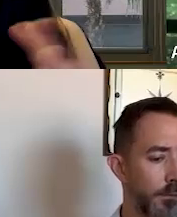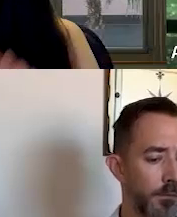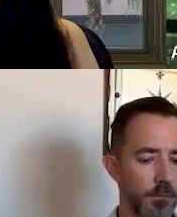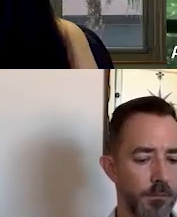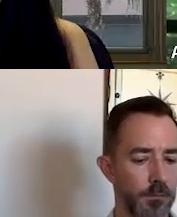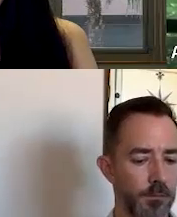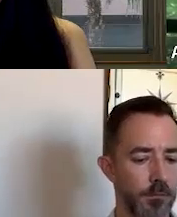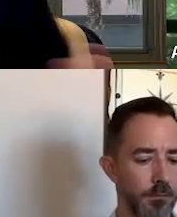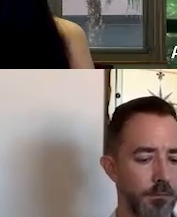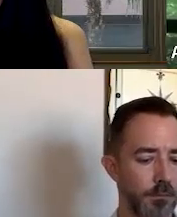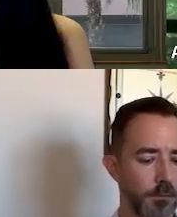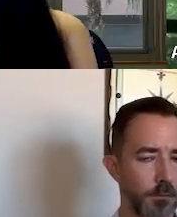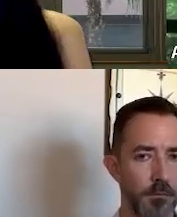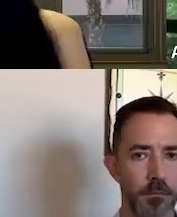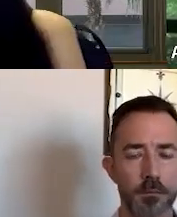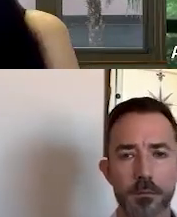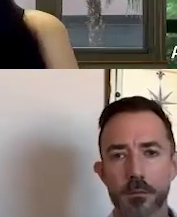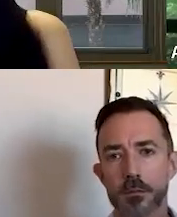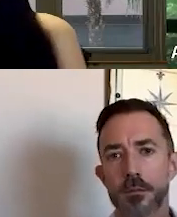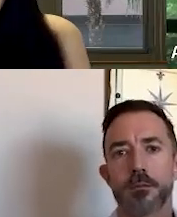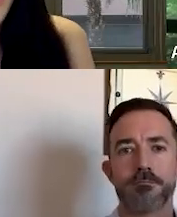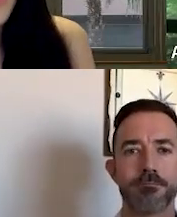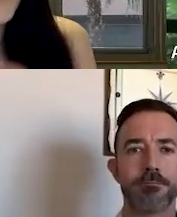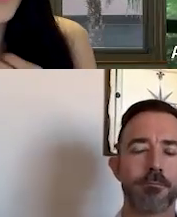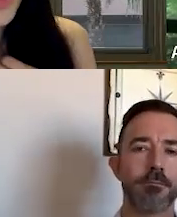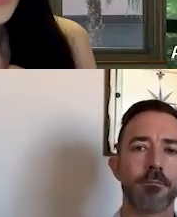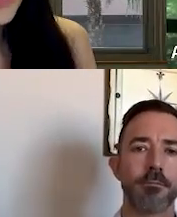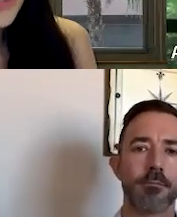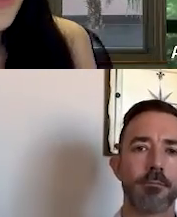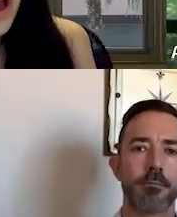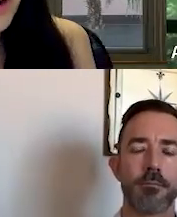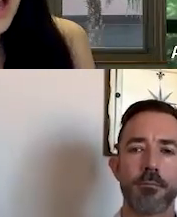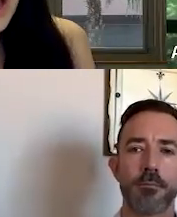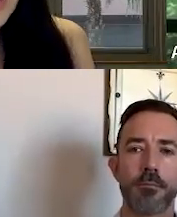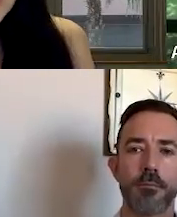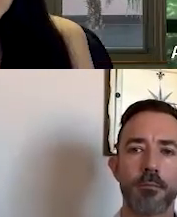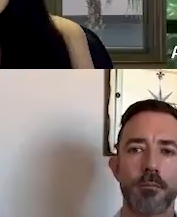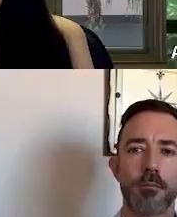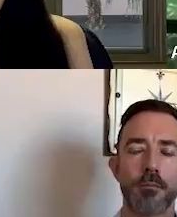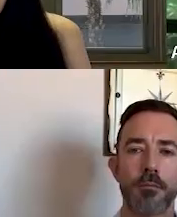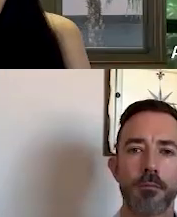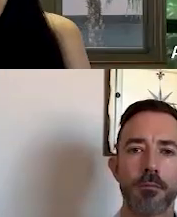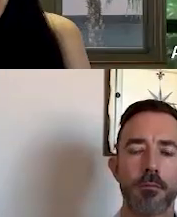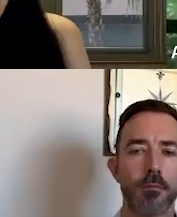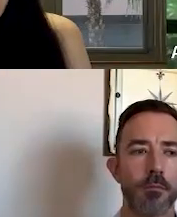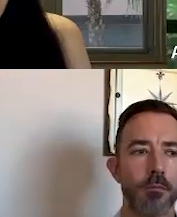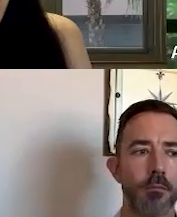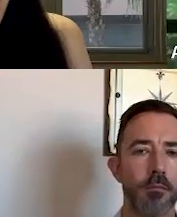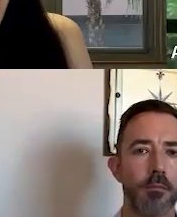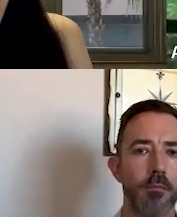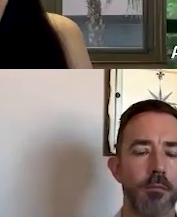covers multiple questions and is a question of mine, which is about system integration.